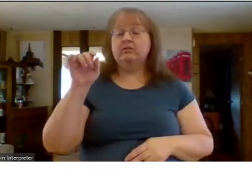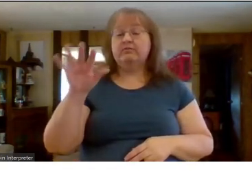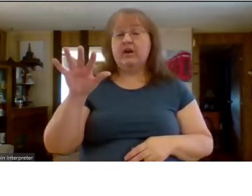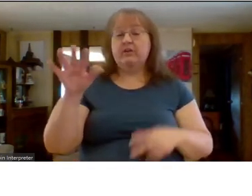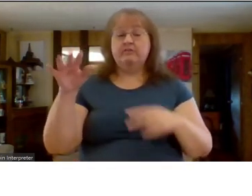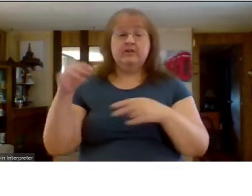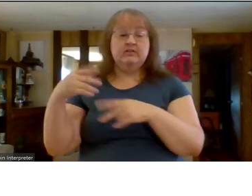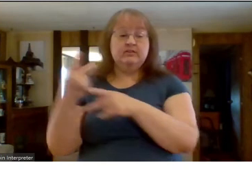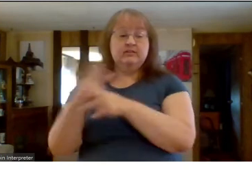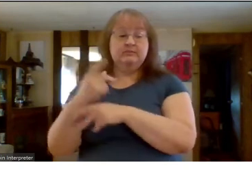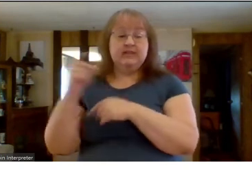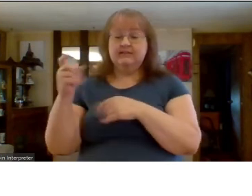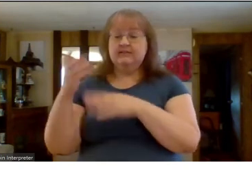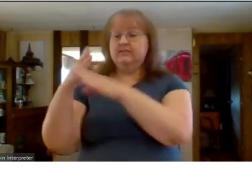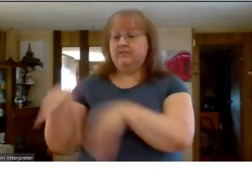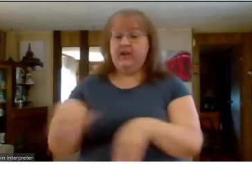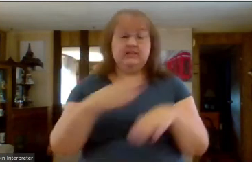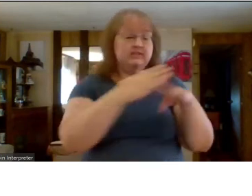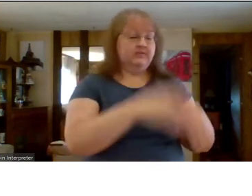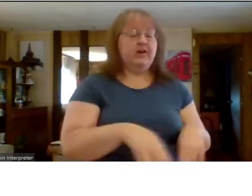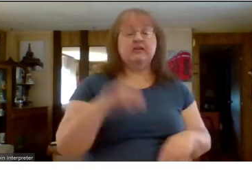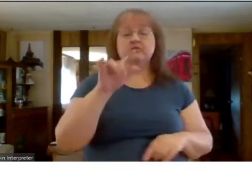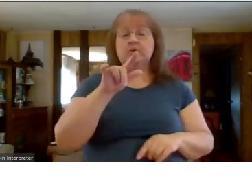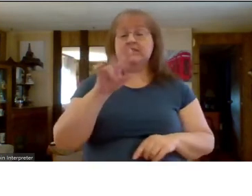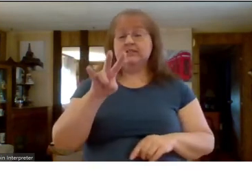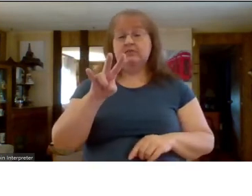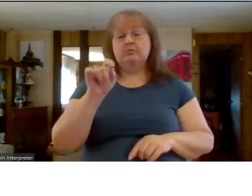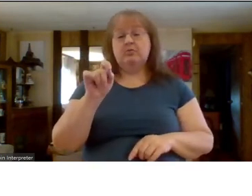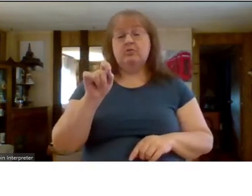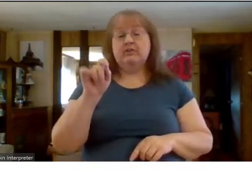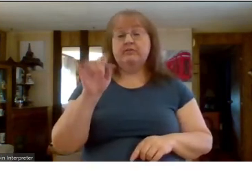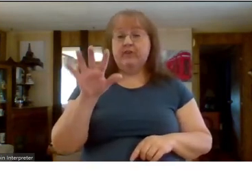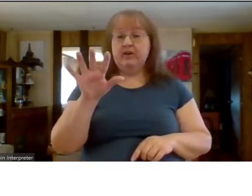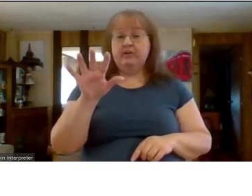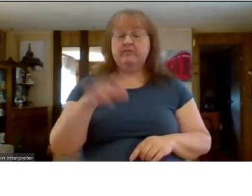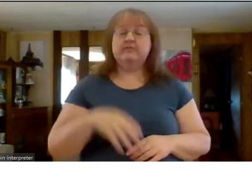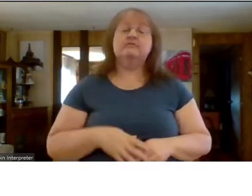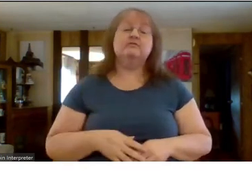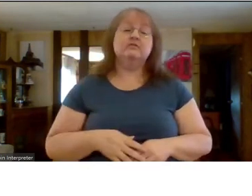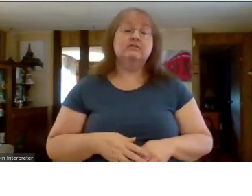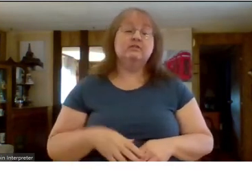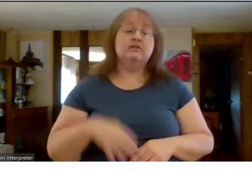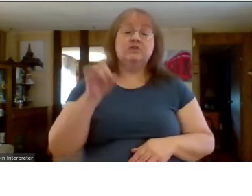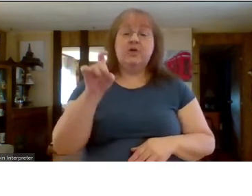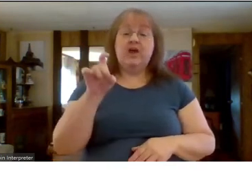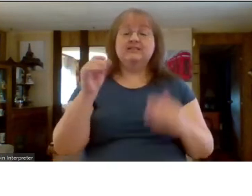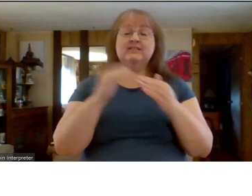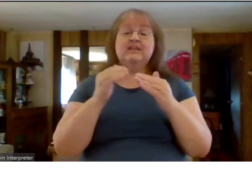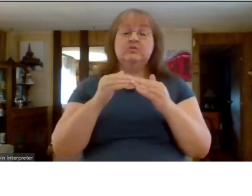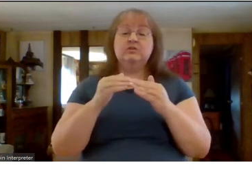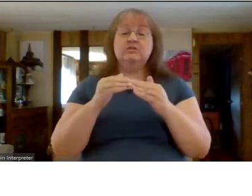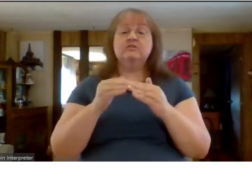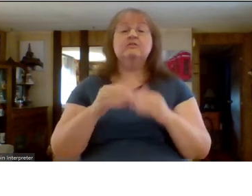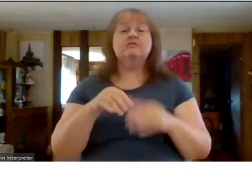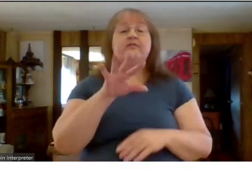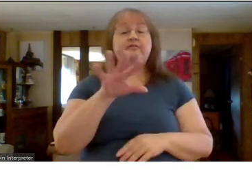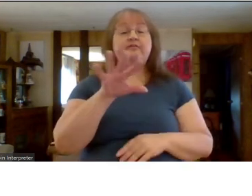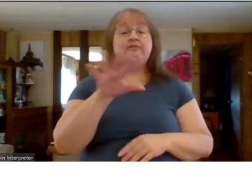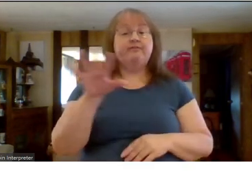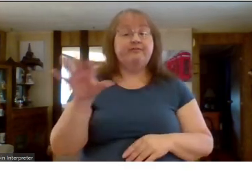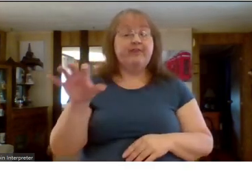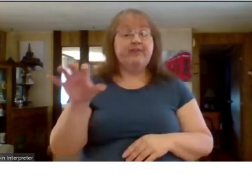27.5 times x divided by 27.5 divided by 27.5. Okay, so